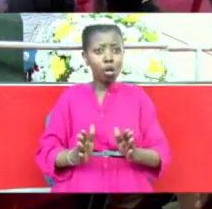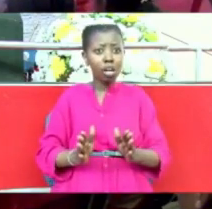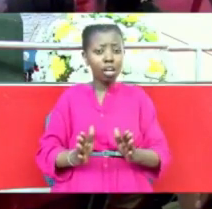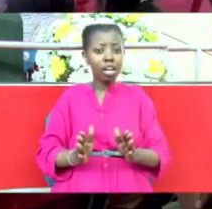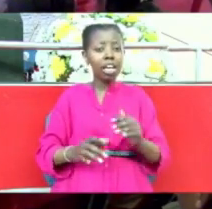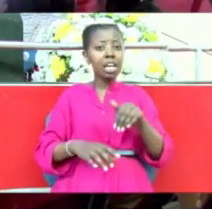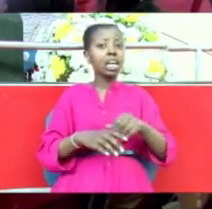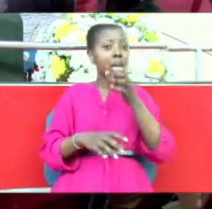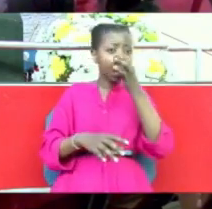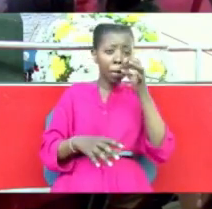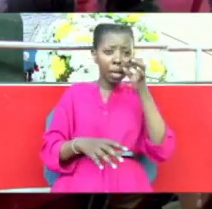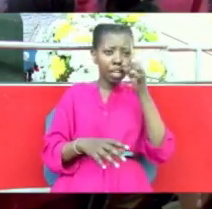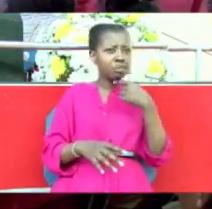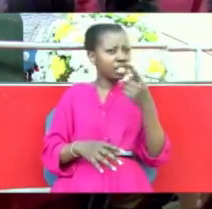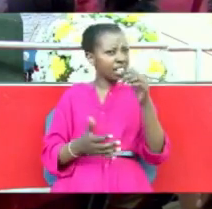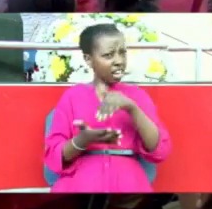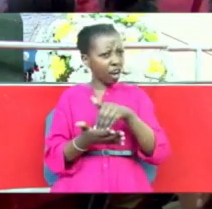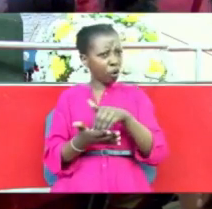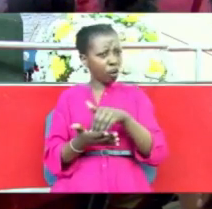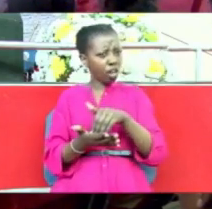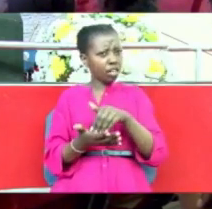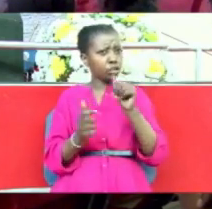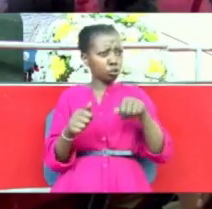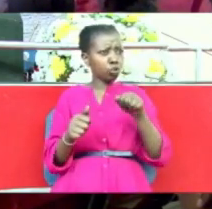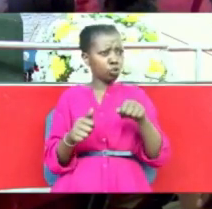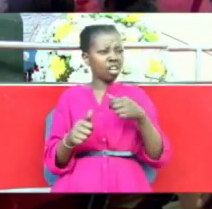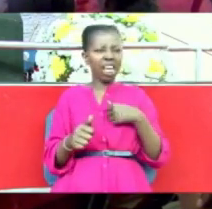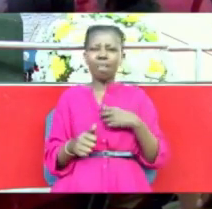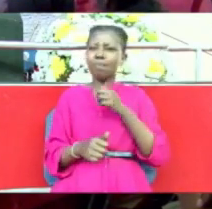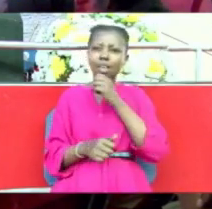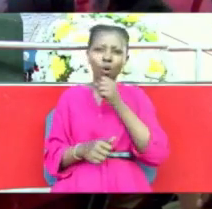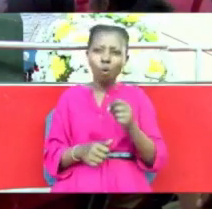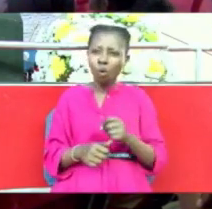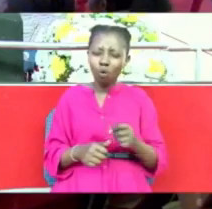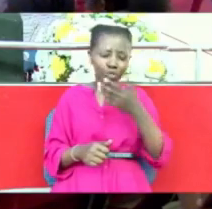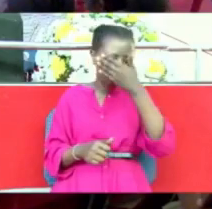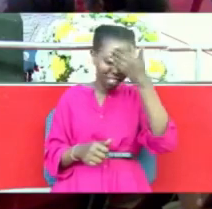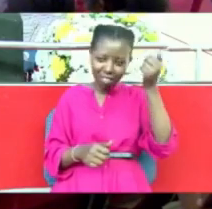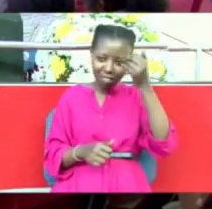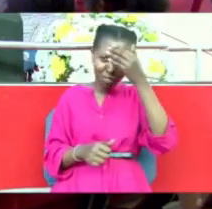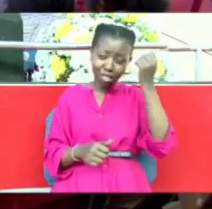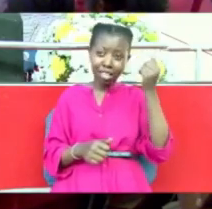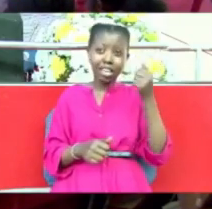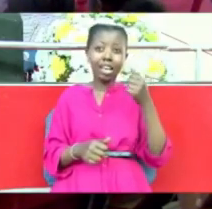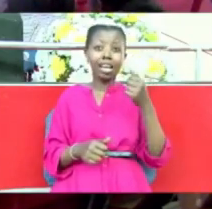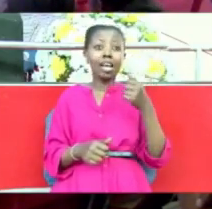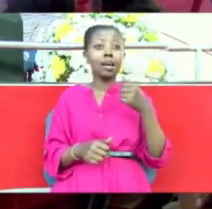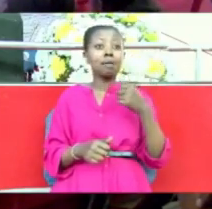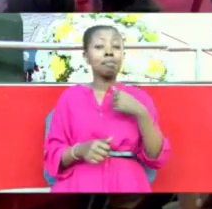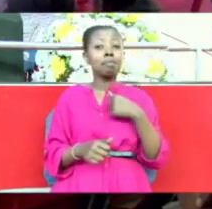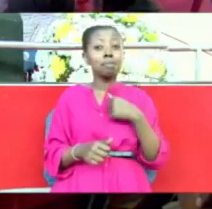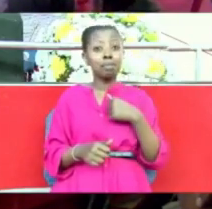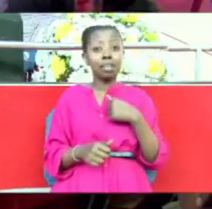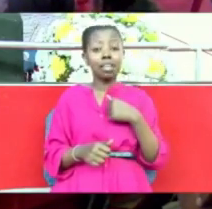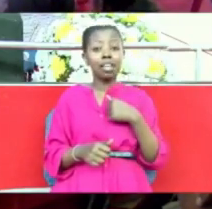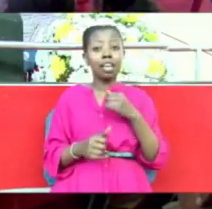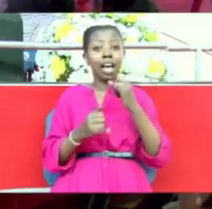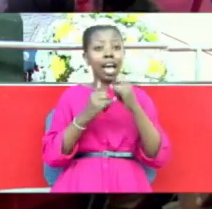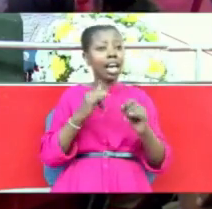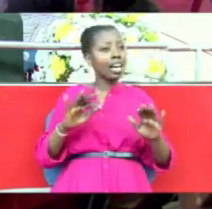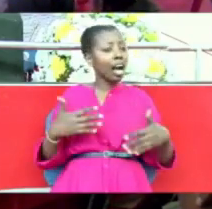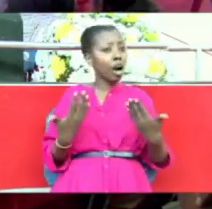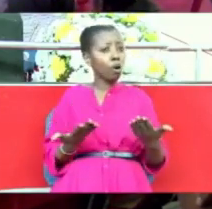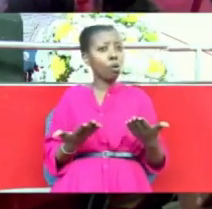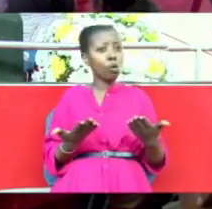Yes. Oh. Nimezeeka kweli. Na nilimalizaje?